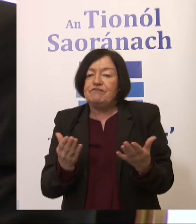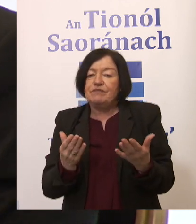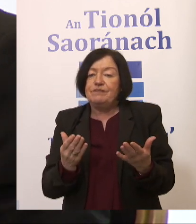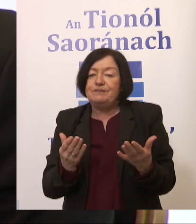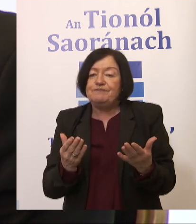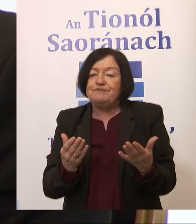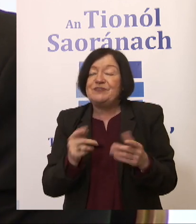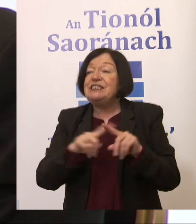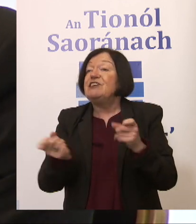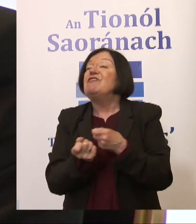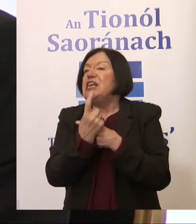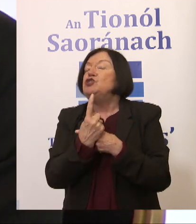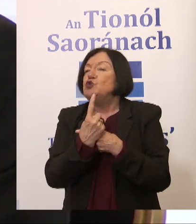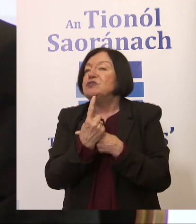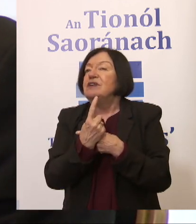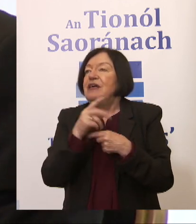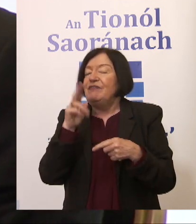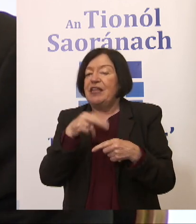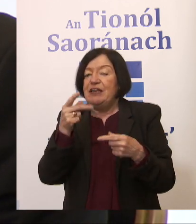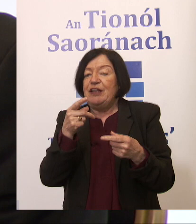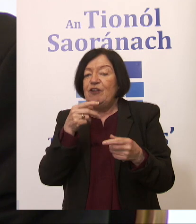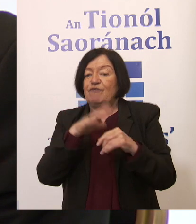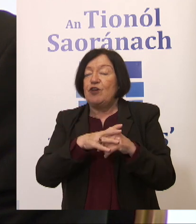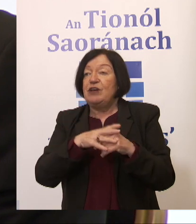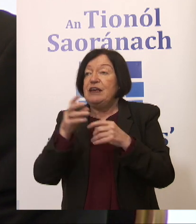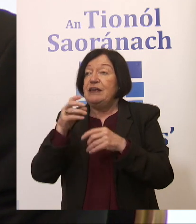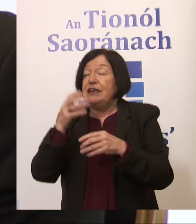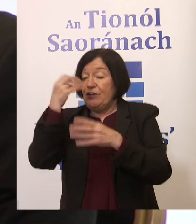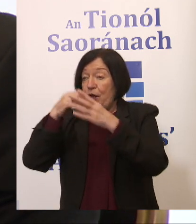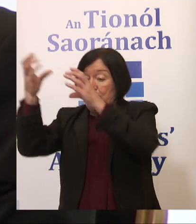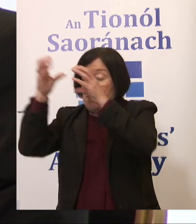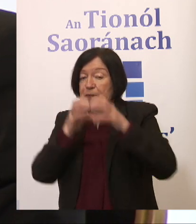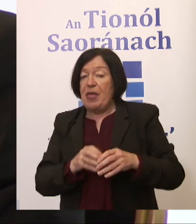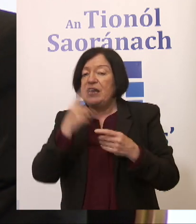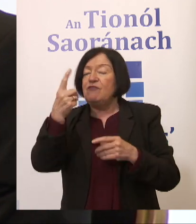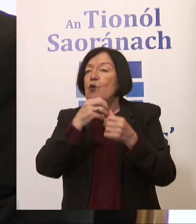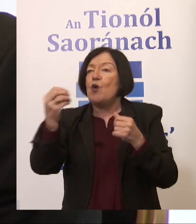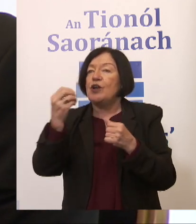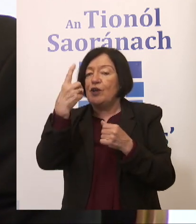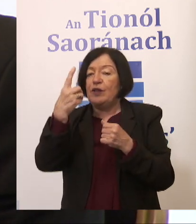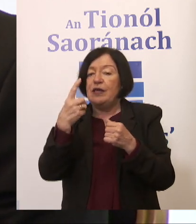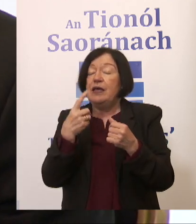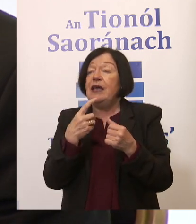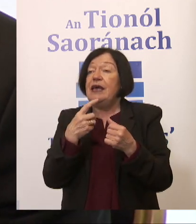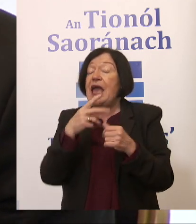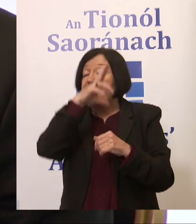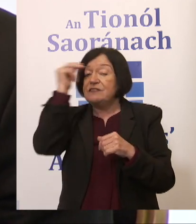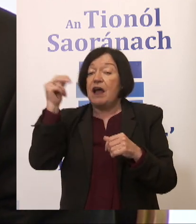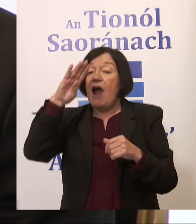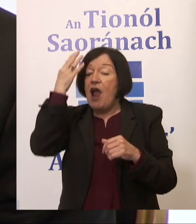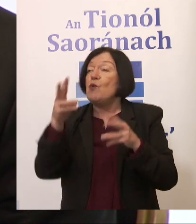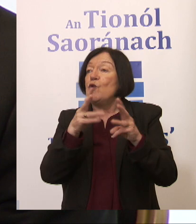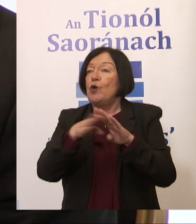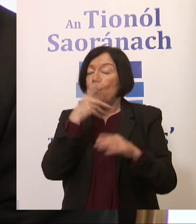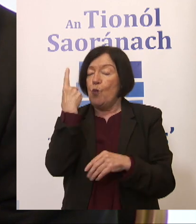you know, issues that might be candidates for devolution. I mean, if I can give you one, again, a more operational example, Ireland operates